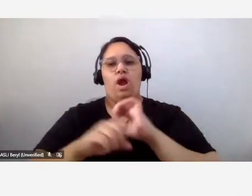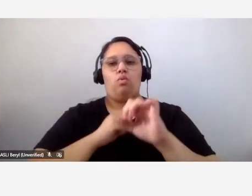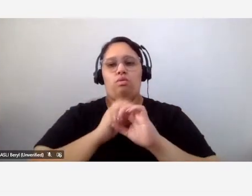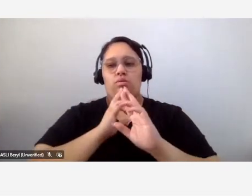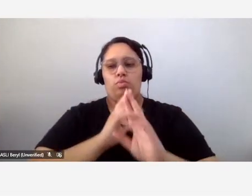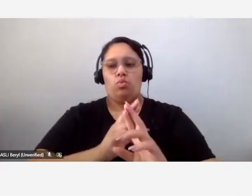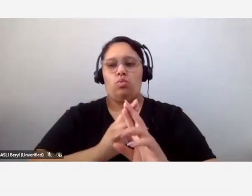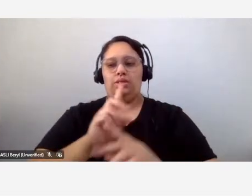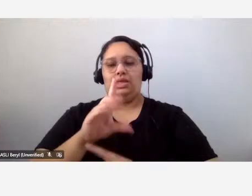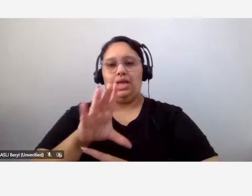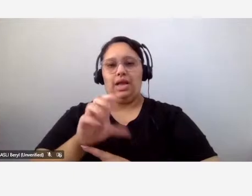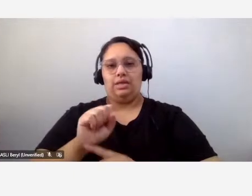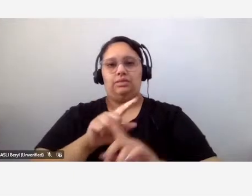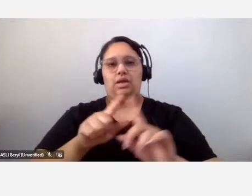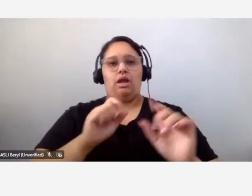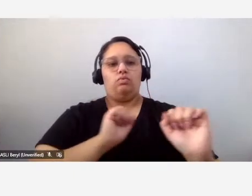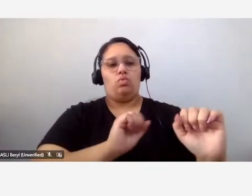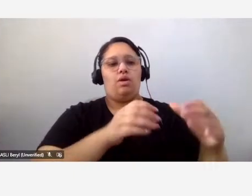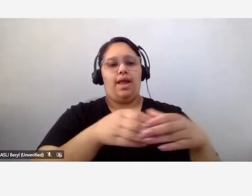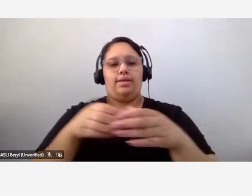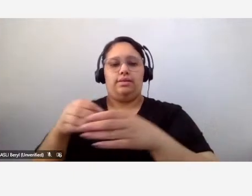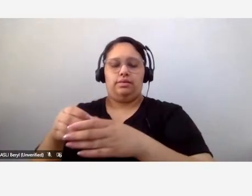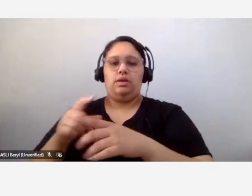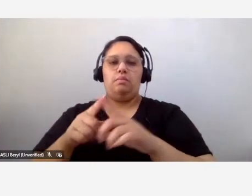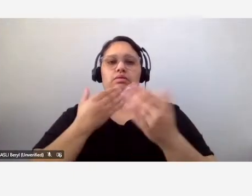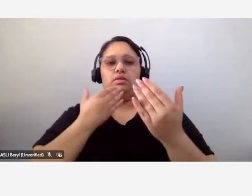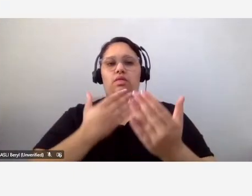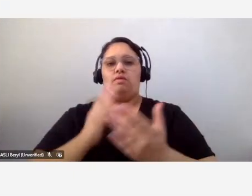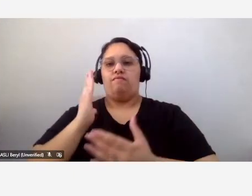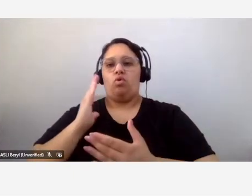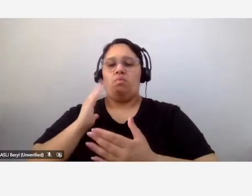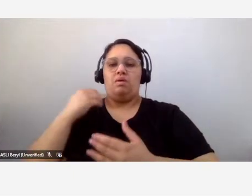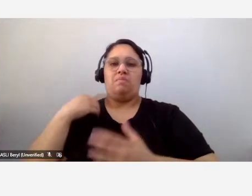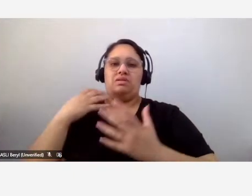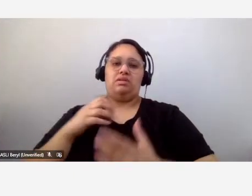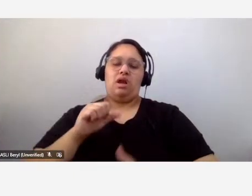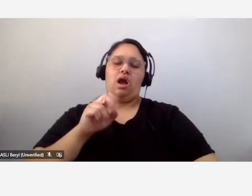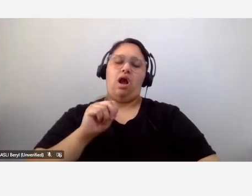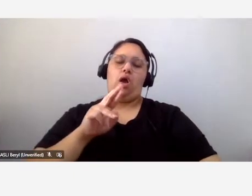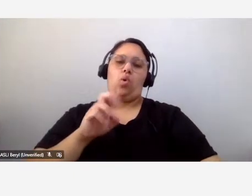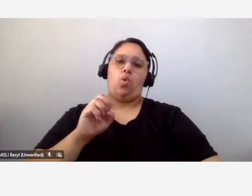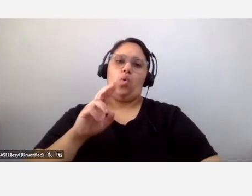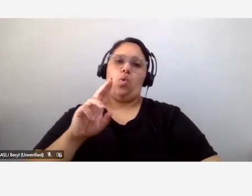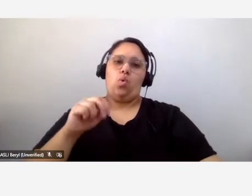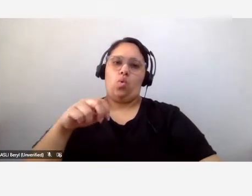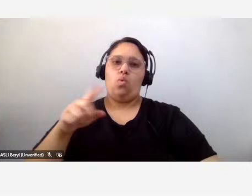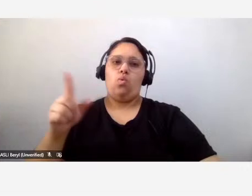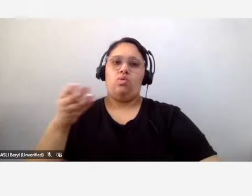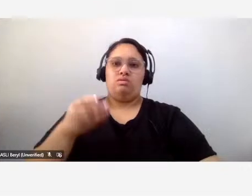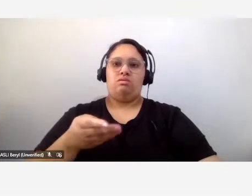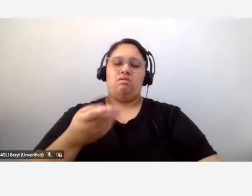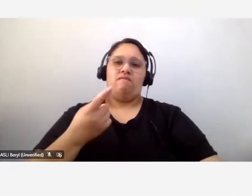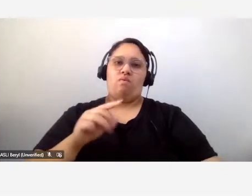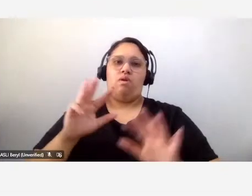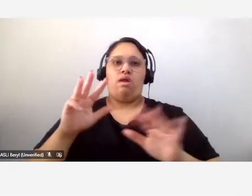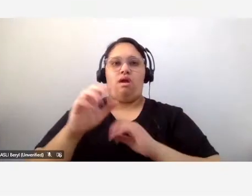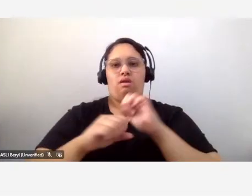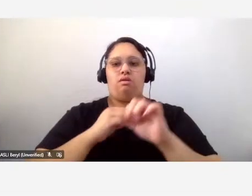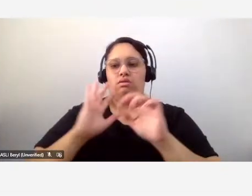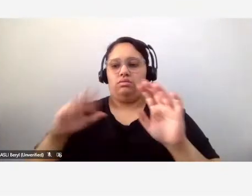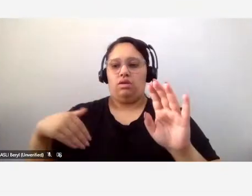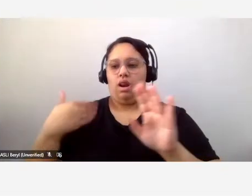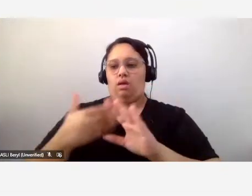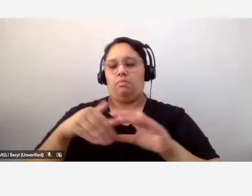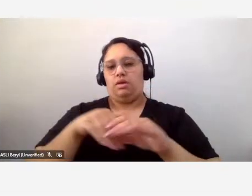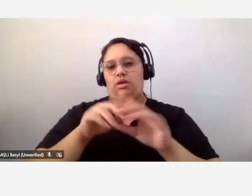our respective entities. I wish to thank our predecessor, Minister Anno Mare, who's been here for 9 years in this